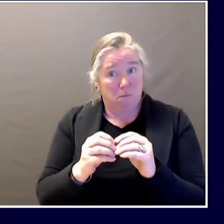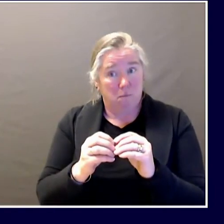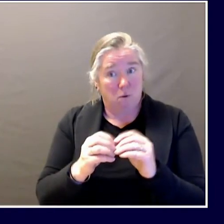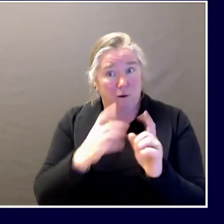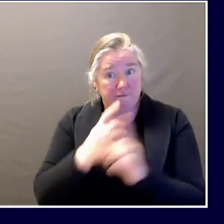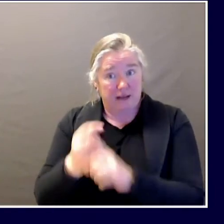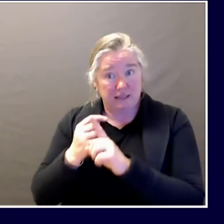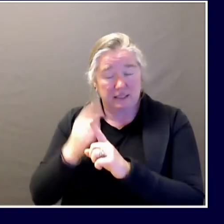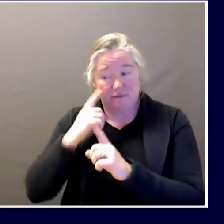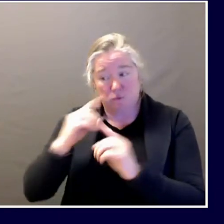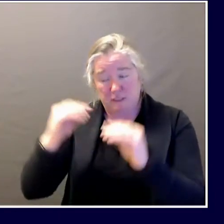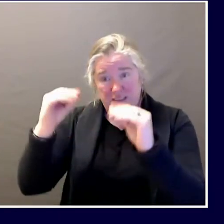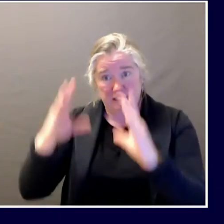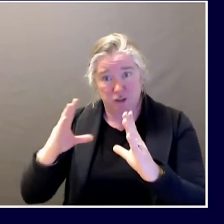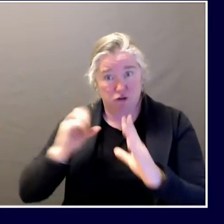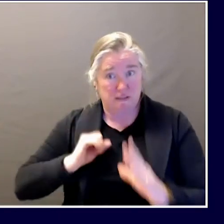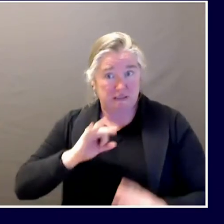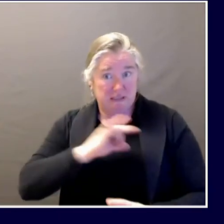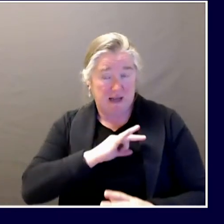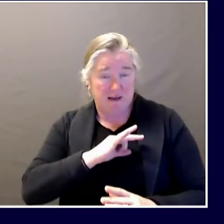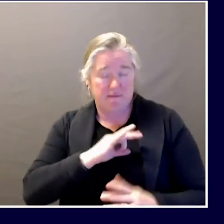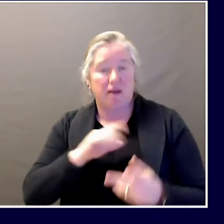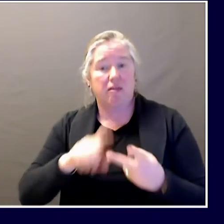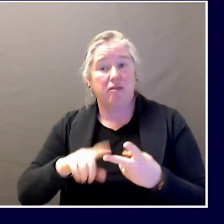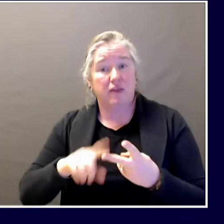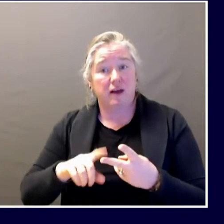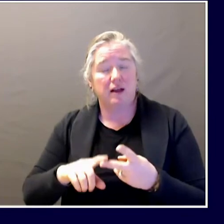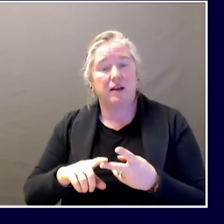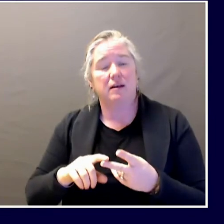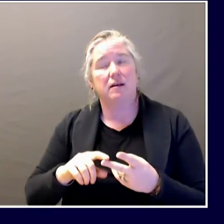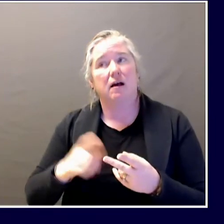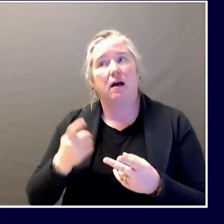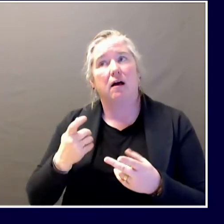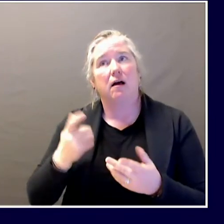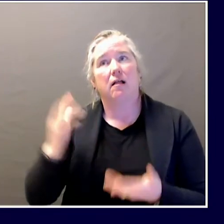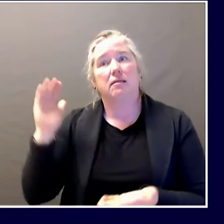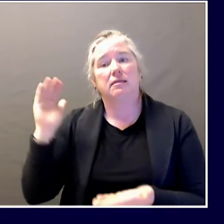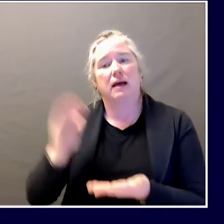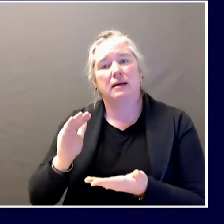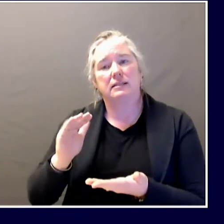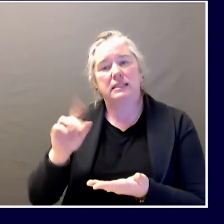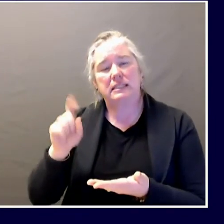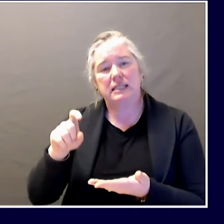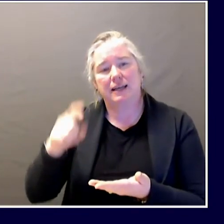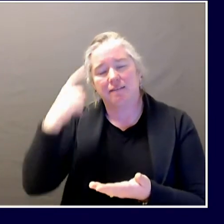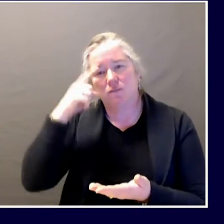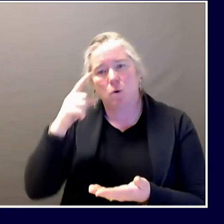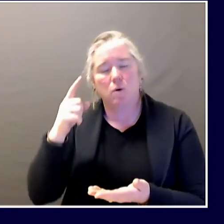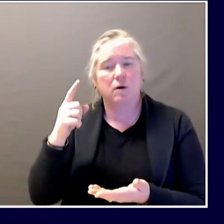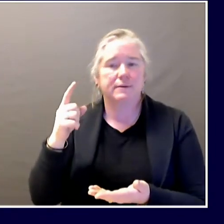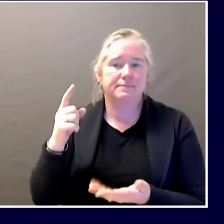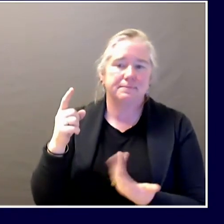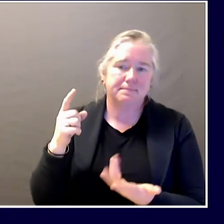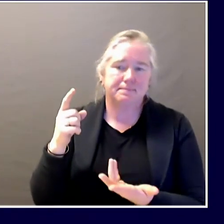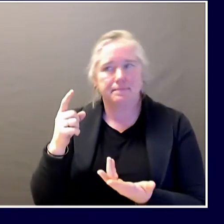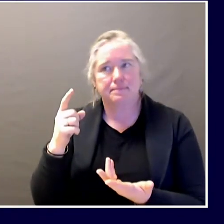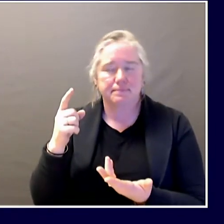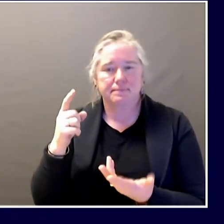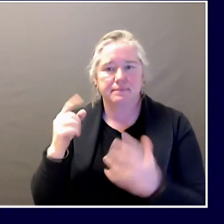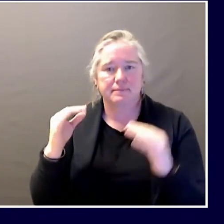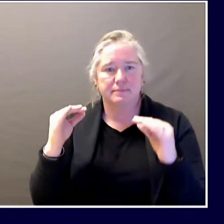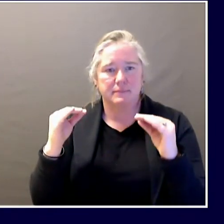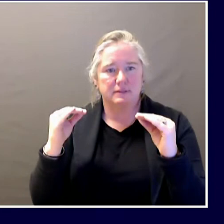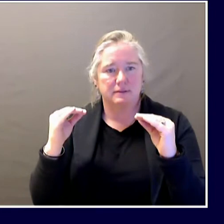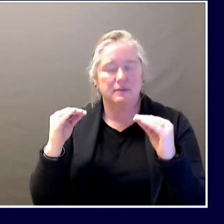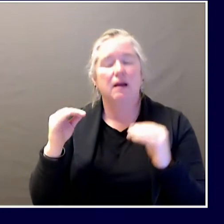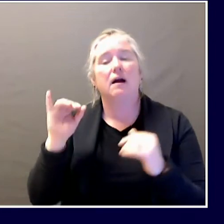among staff and teachers is a little bit less of a need for example, teachers and other staff to be out if